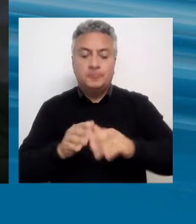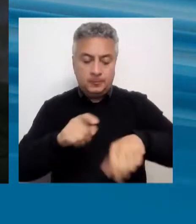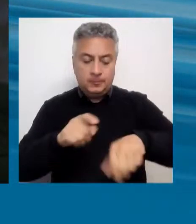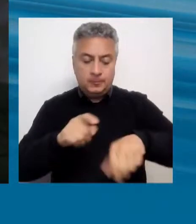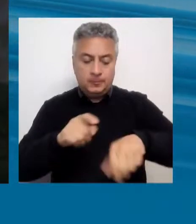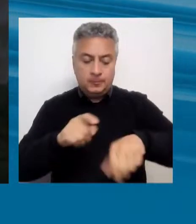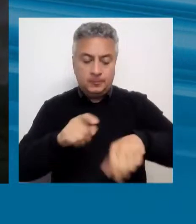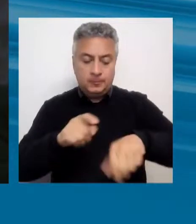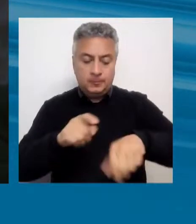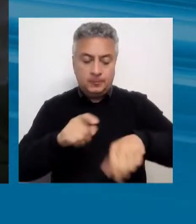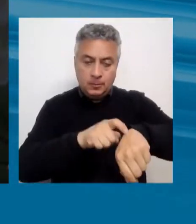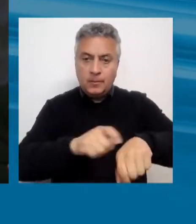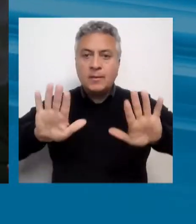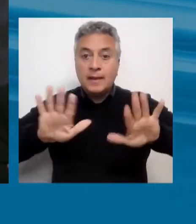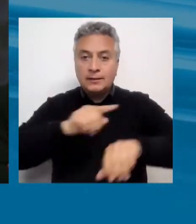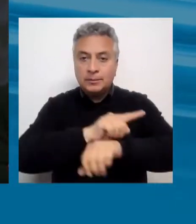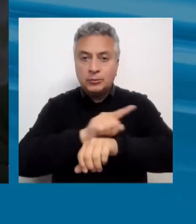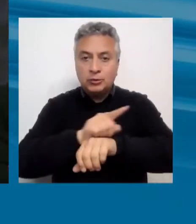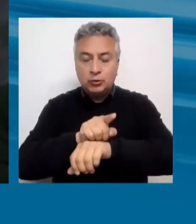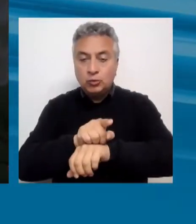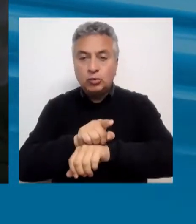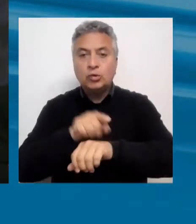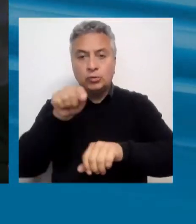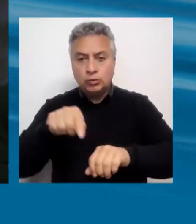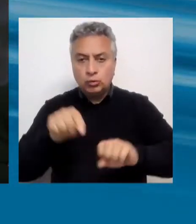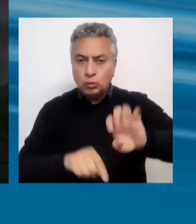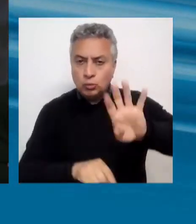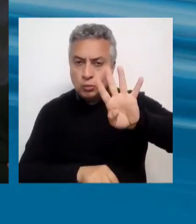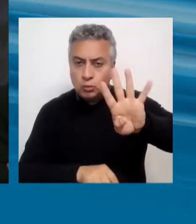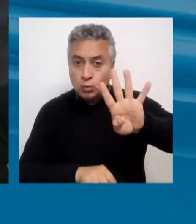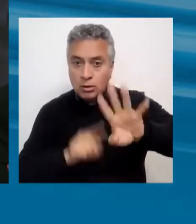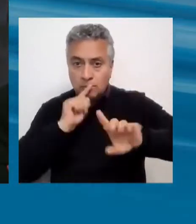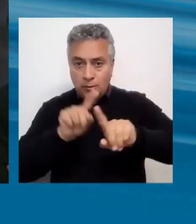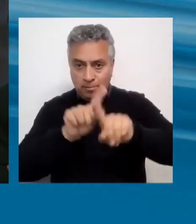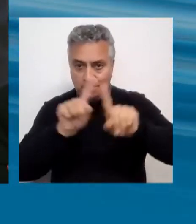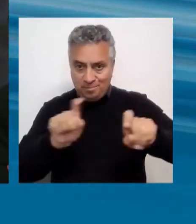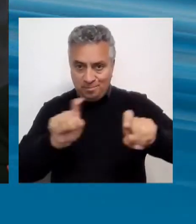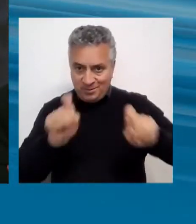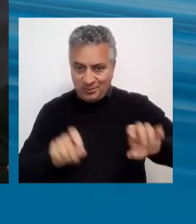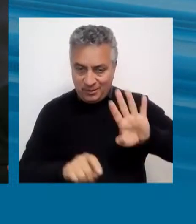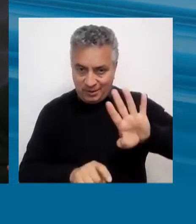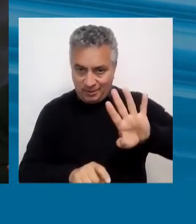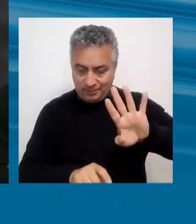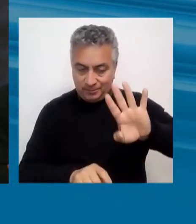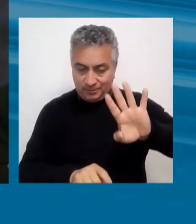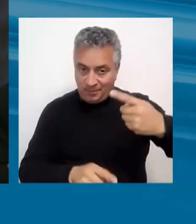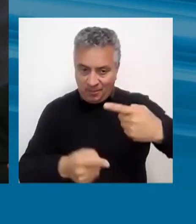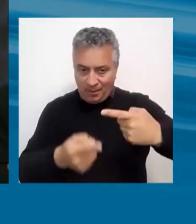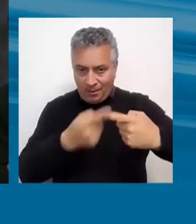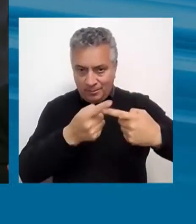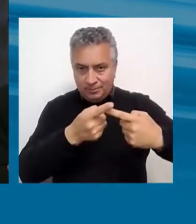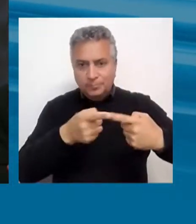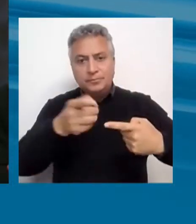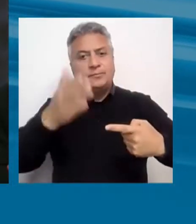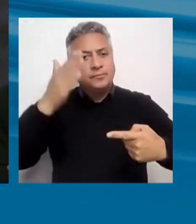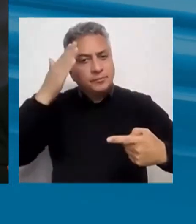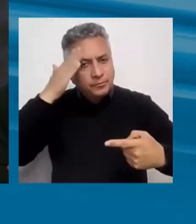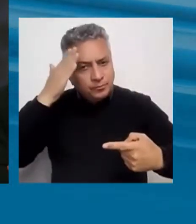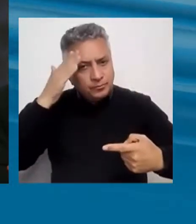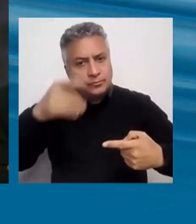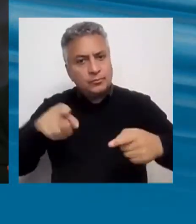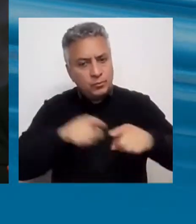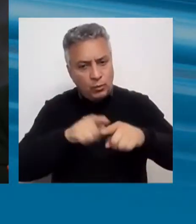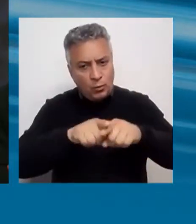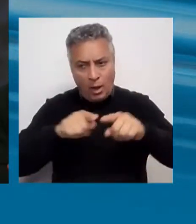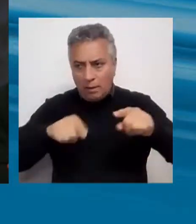to answer 4 questions, the 4 questions that we are called upon to answer today. A first question is that